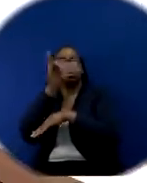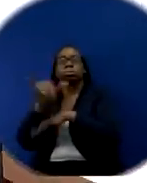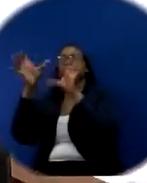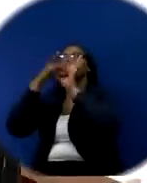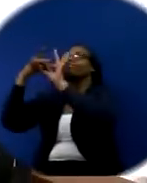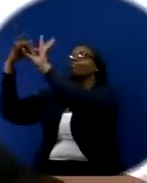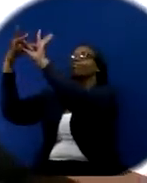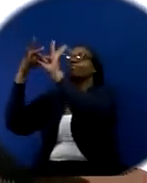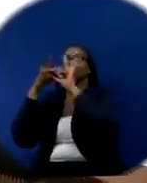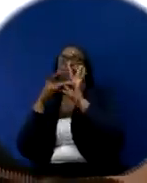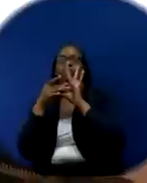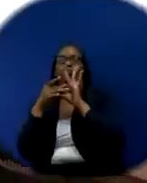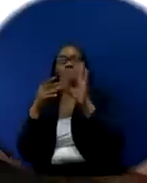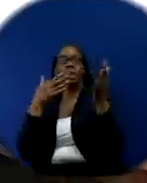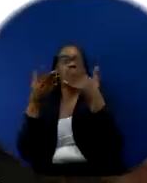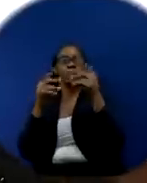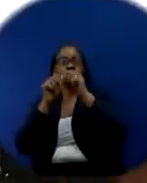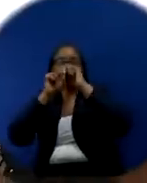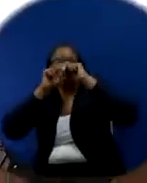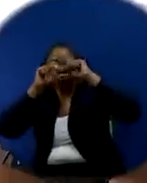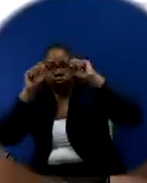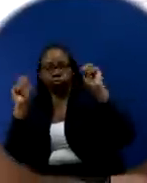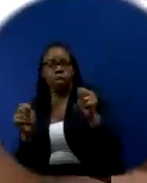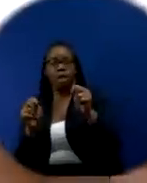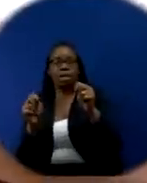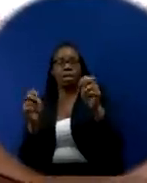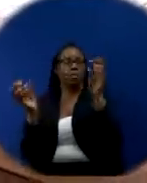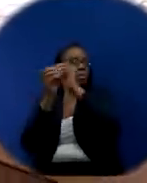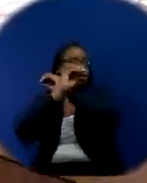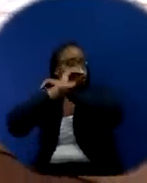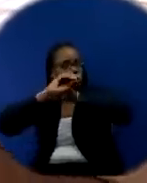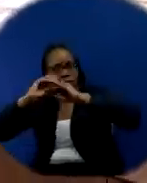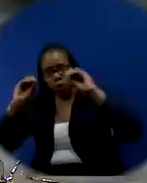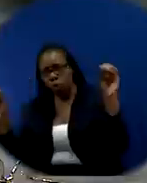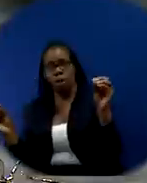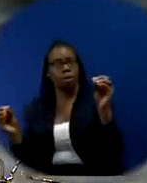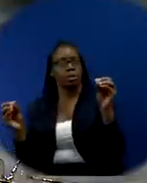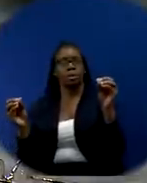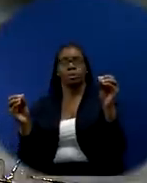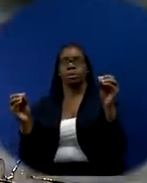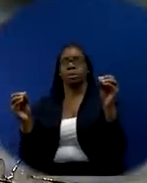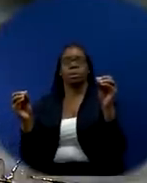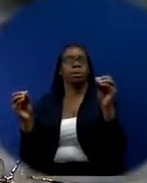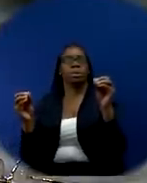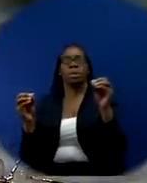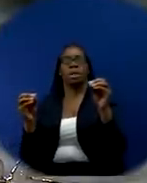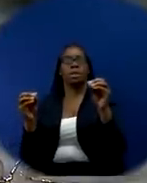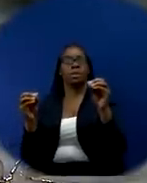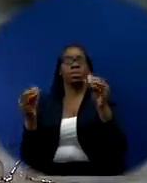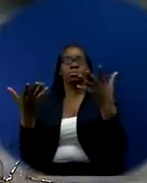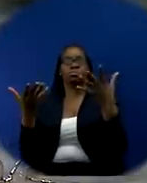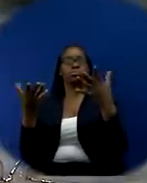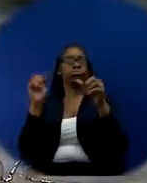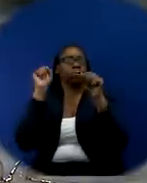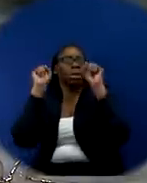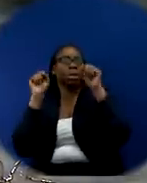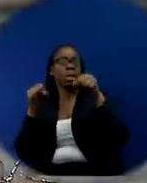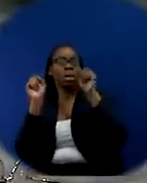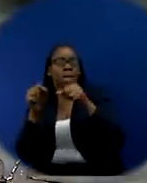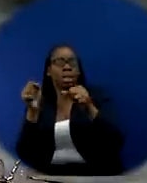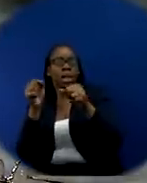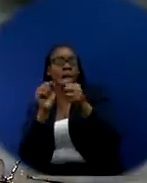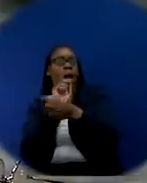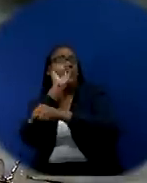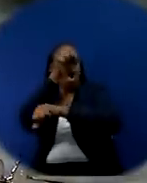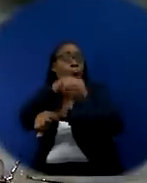me. They may be trying to get you, but no weapon formed against you shall be able to prosper.